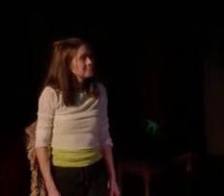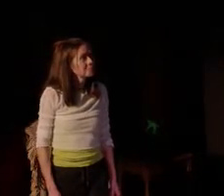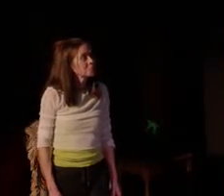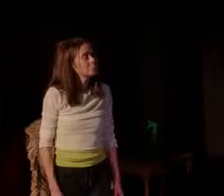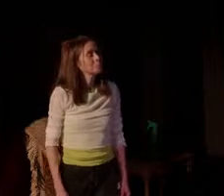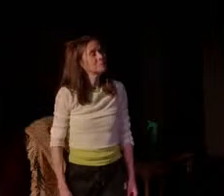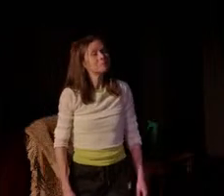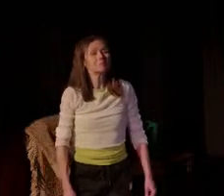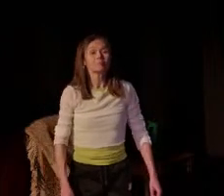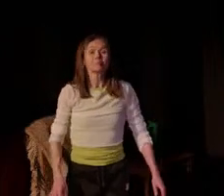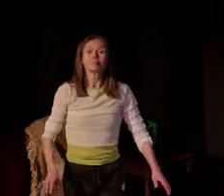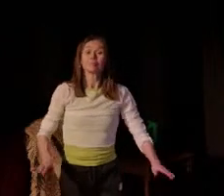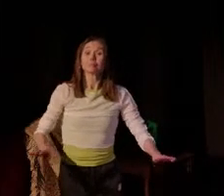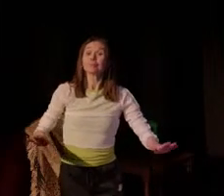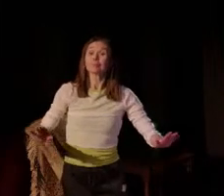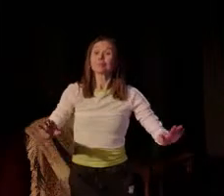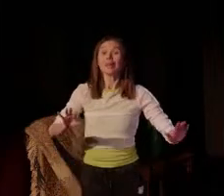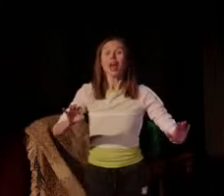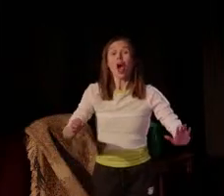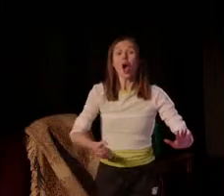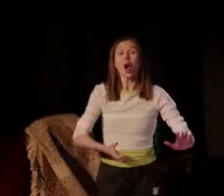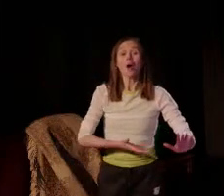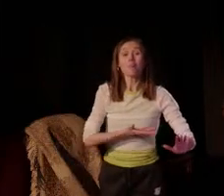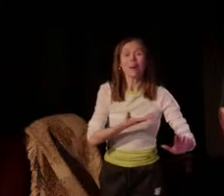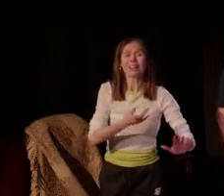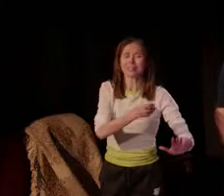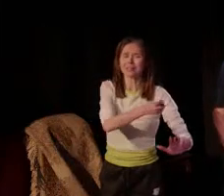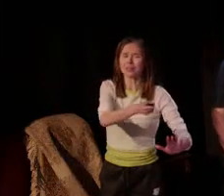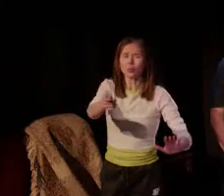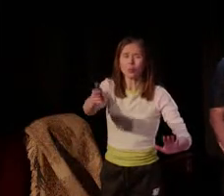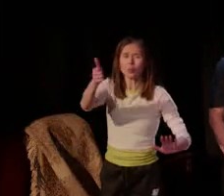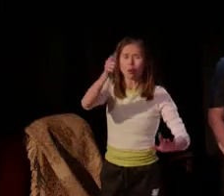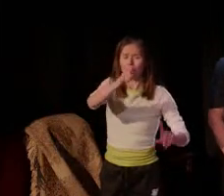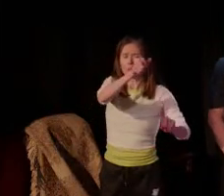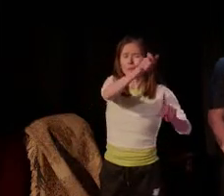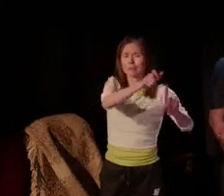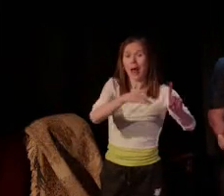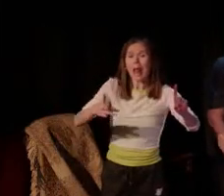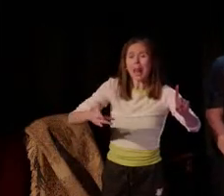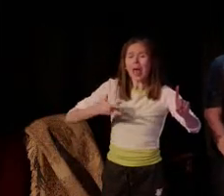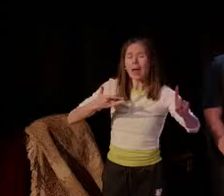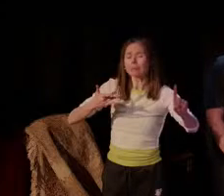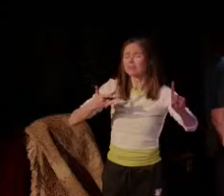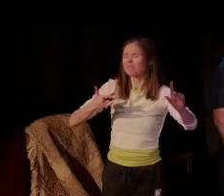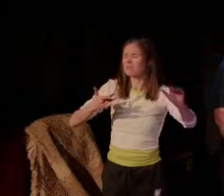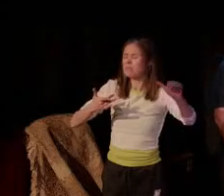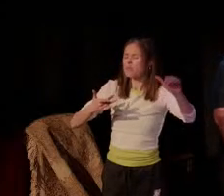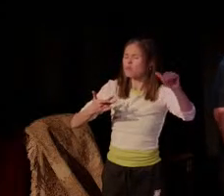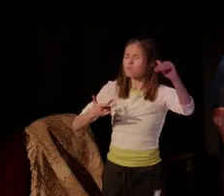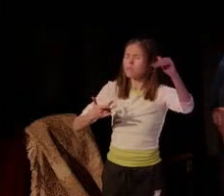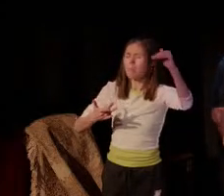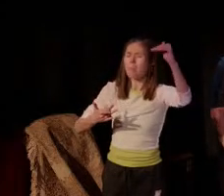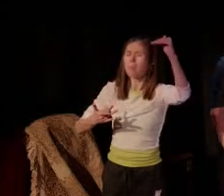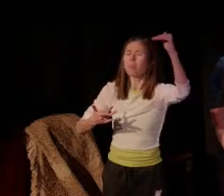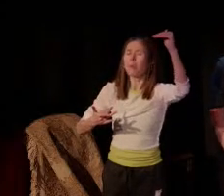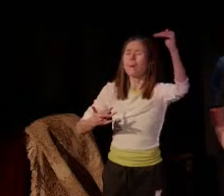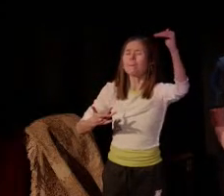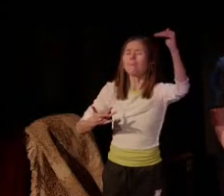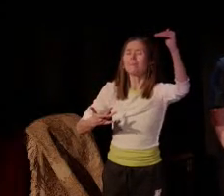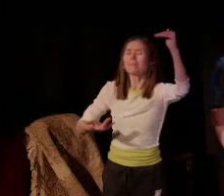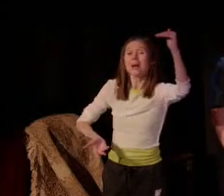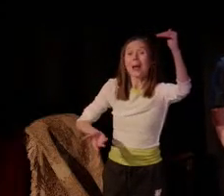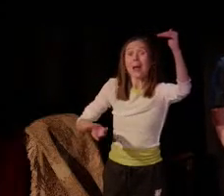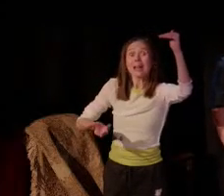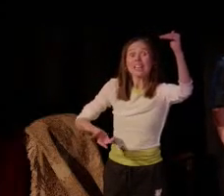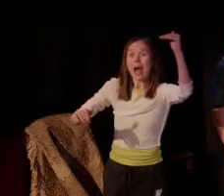As she lived peerless, so I truly believe her dead likeness exalts